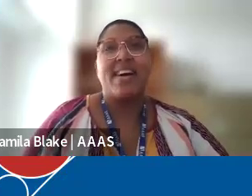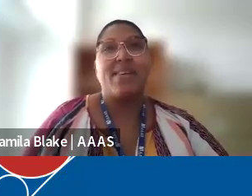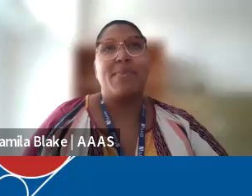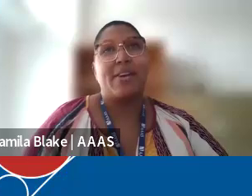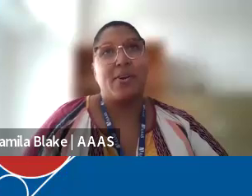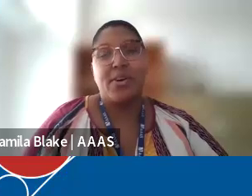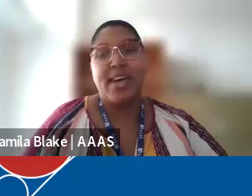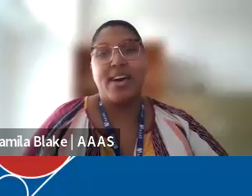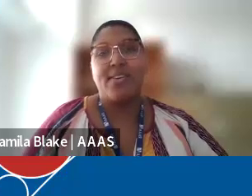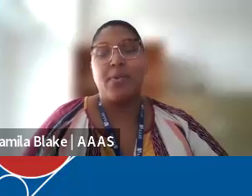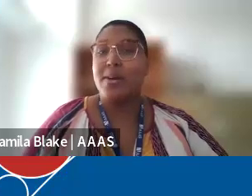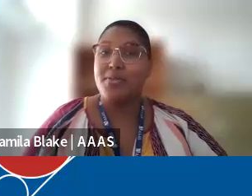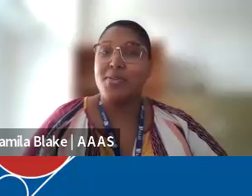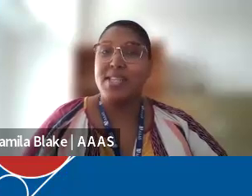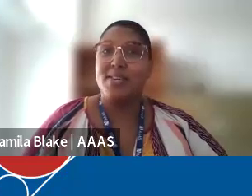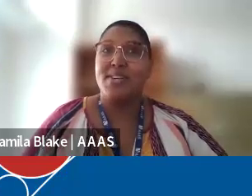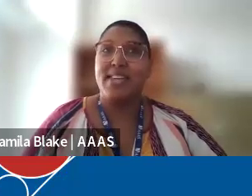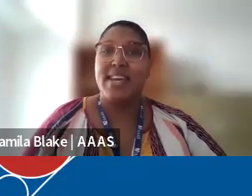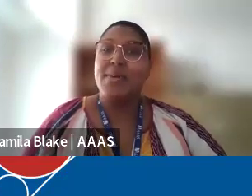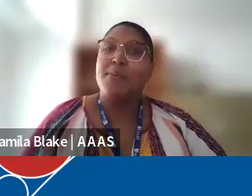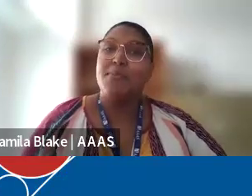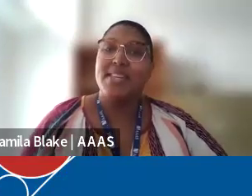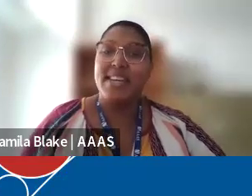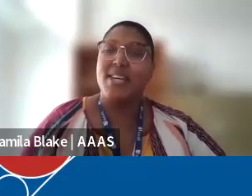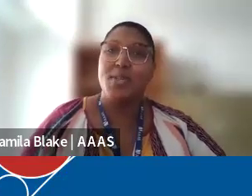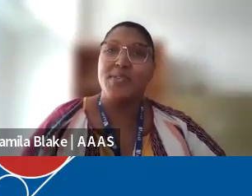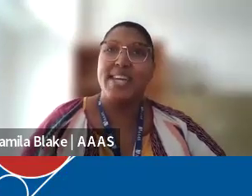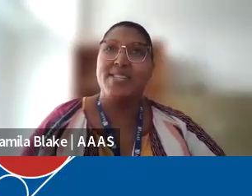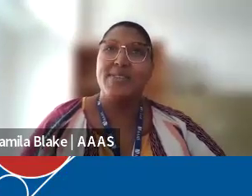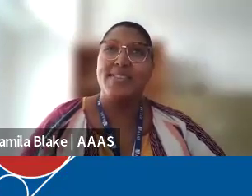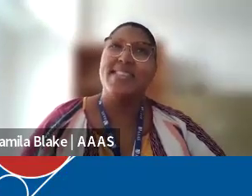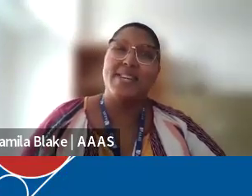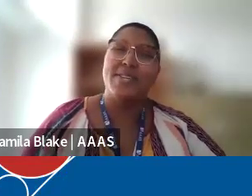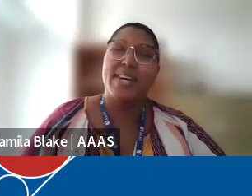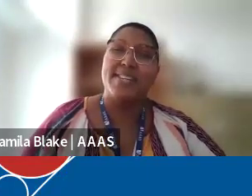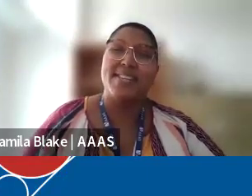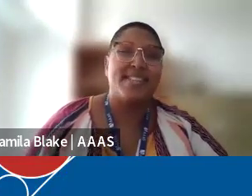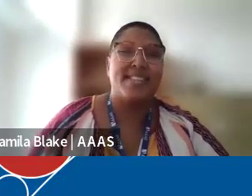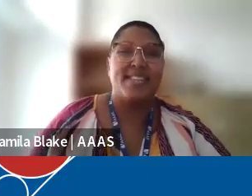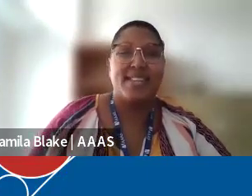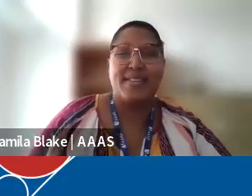conversation, but I hope you all have a wonderful rest of your day, and we hope to engage with you again soon. Thank you so much.